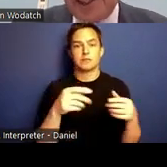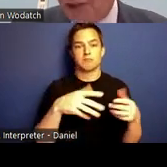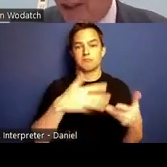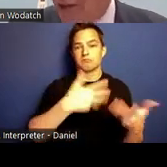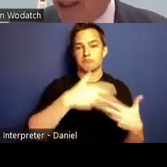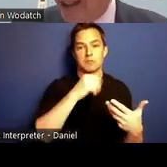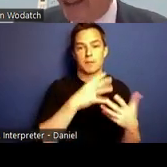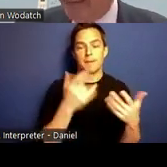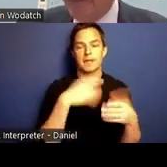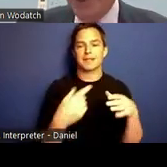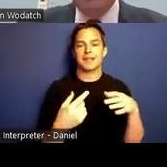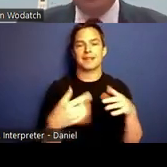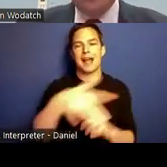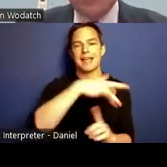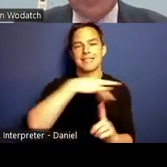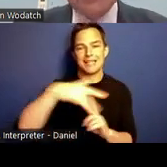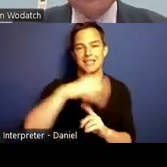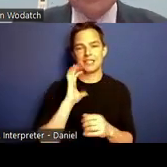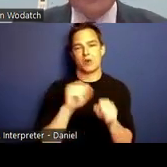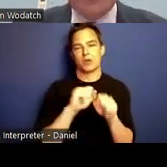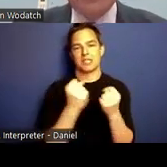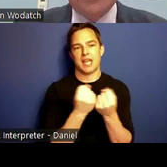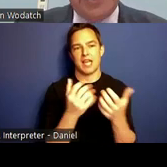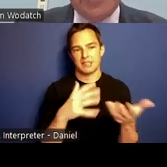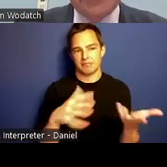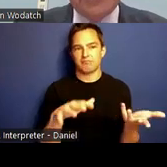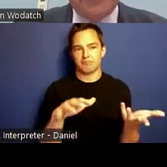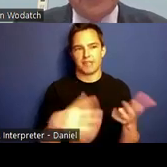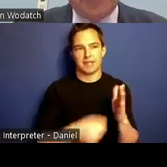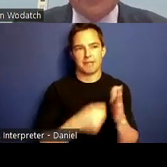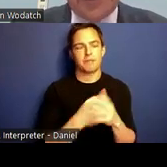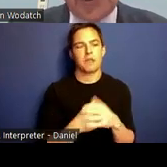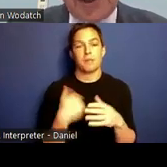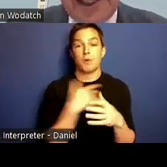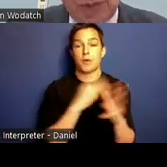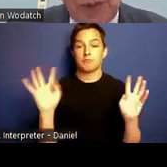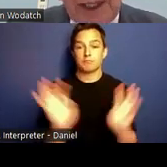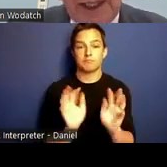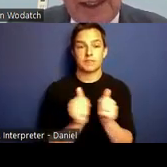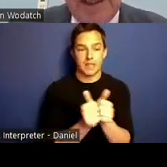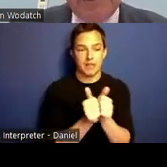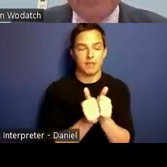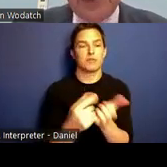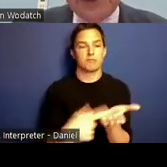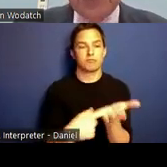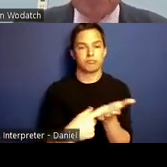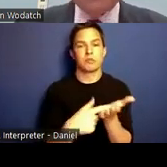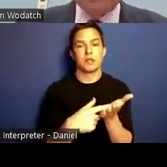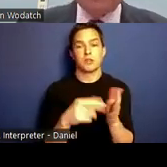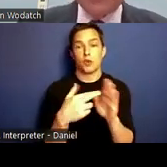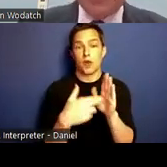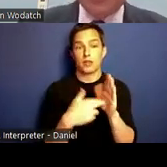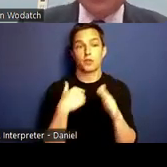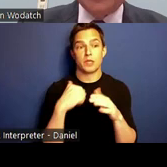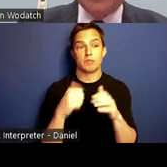the isolation in our society. But we got together, and the regulation that we developed really